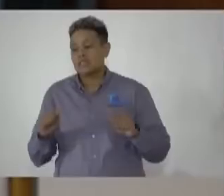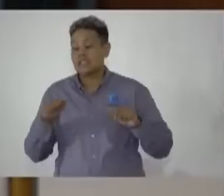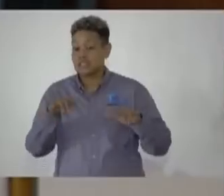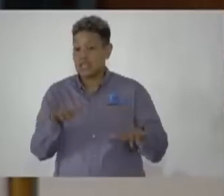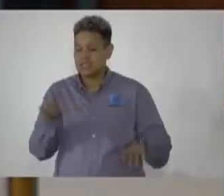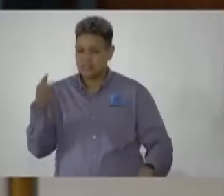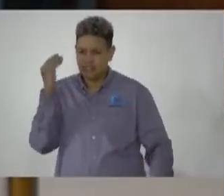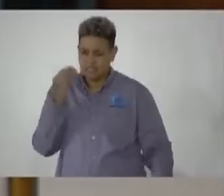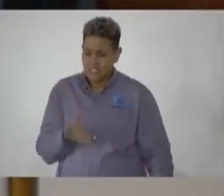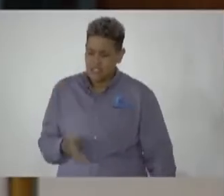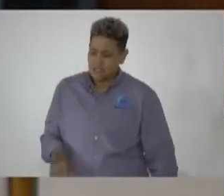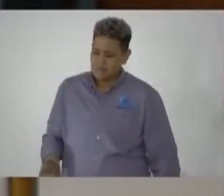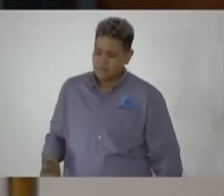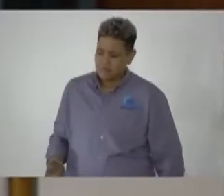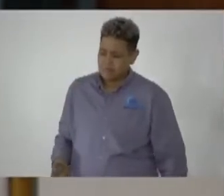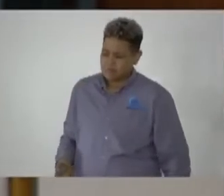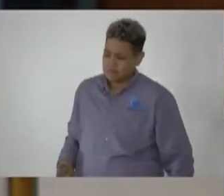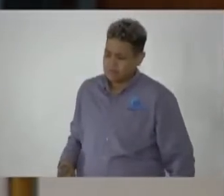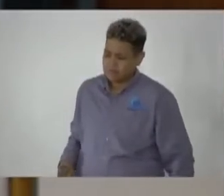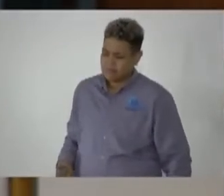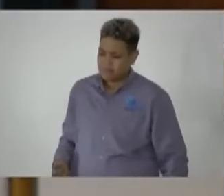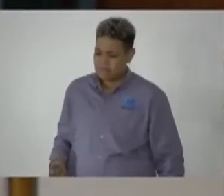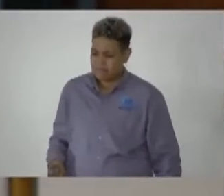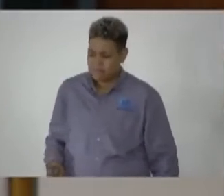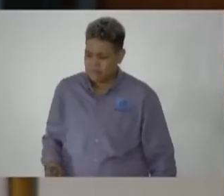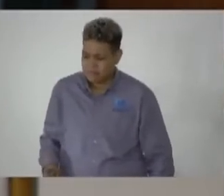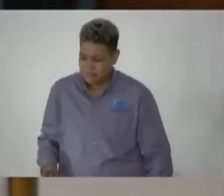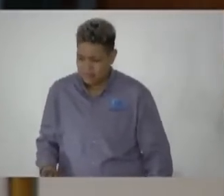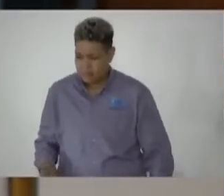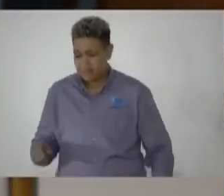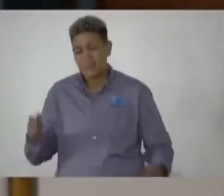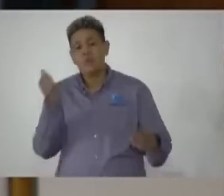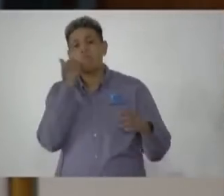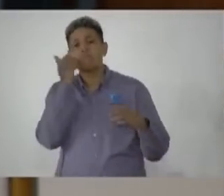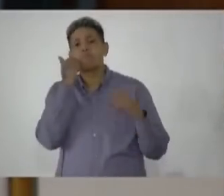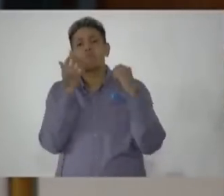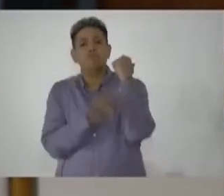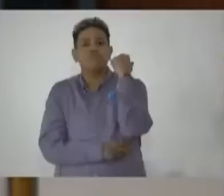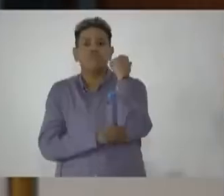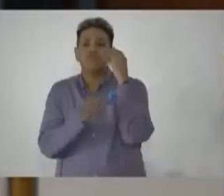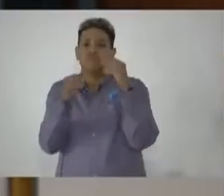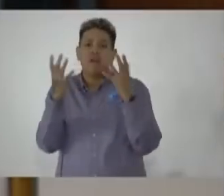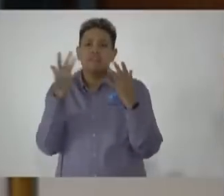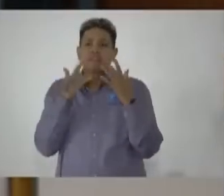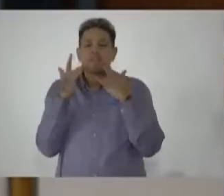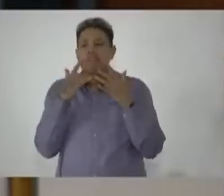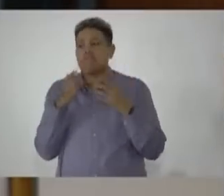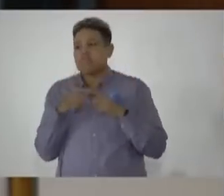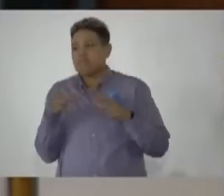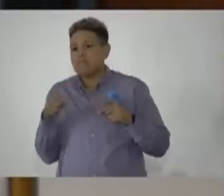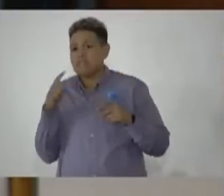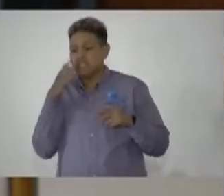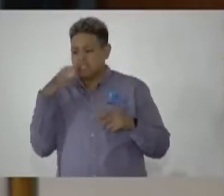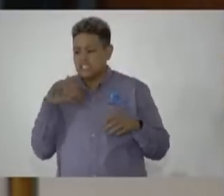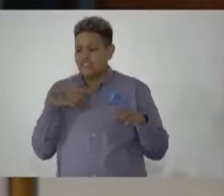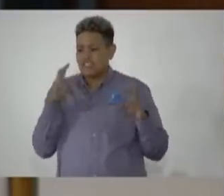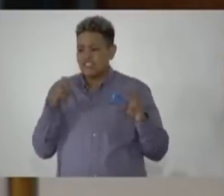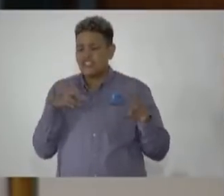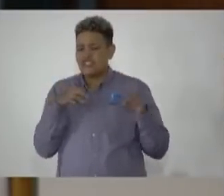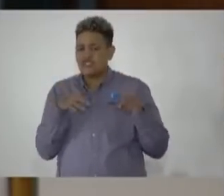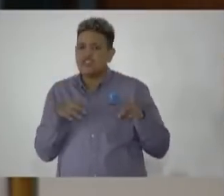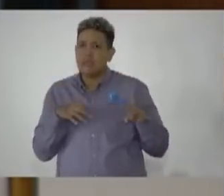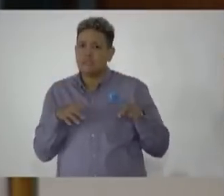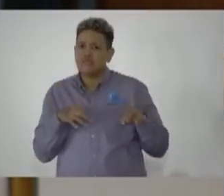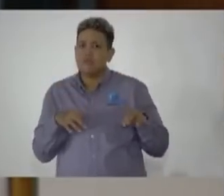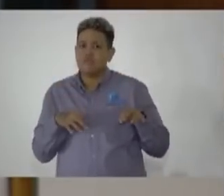rather, said, you know, it's period poverty. It's a serious issue, and she began to describe what it